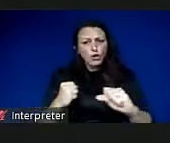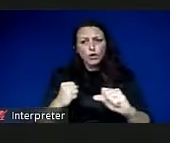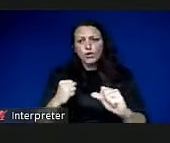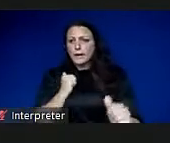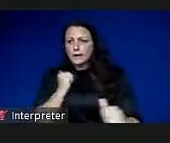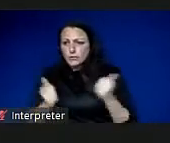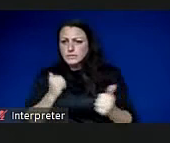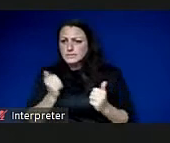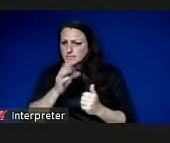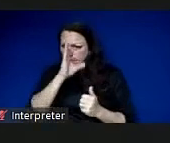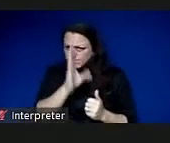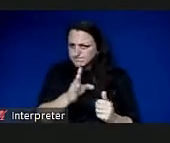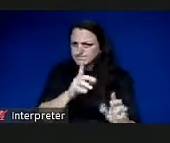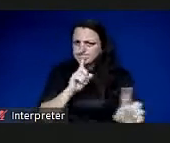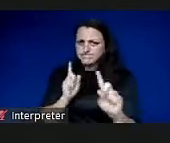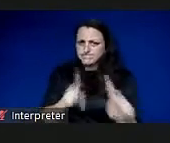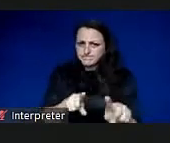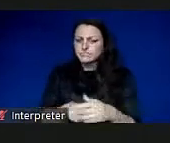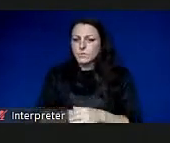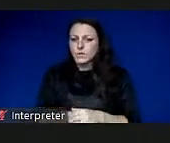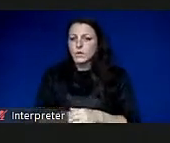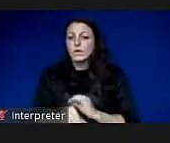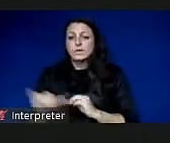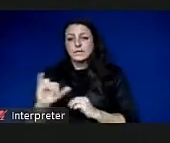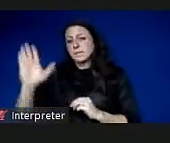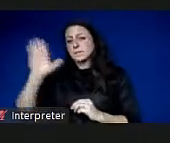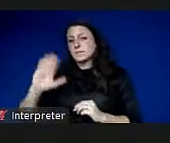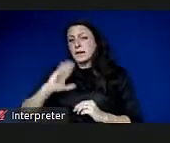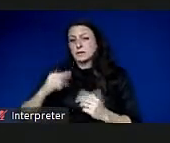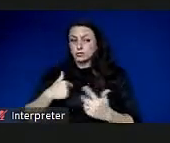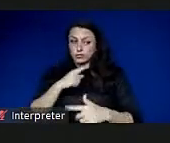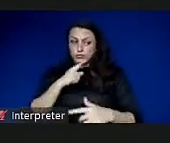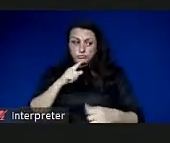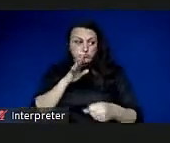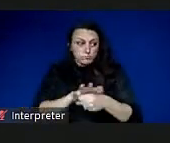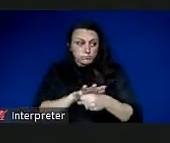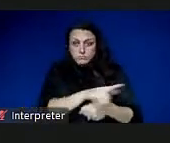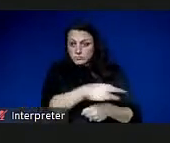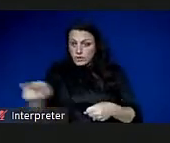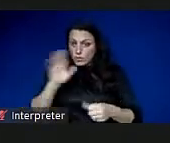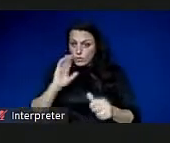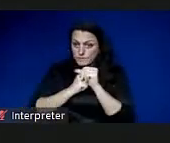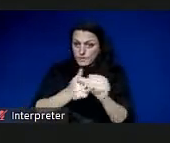them in the past, not only to ensure enforcement, but also to provide support to these facilities.